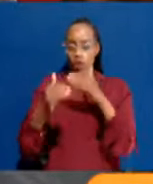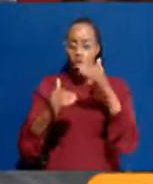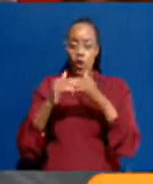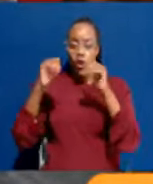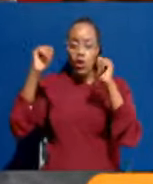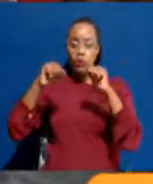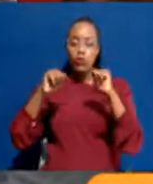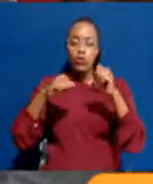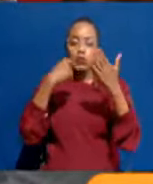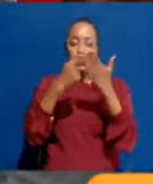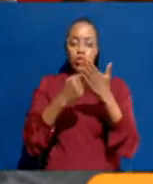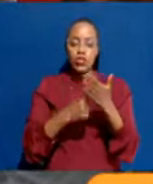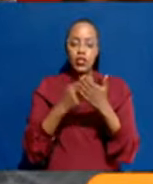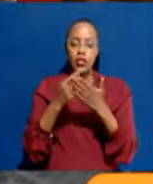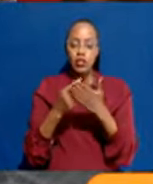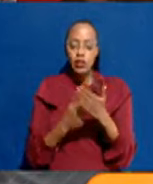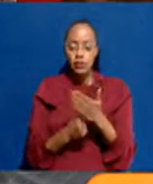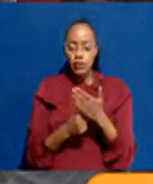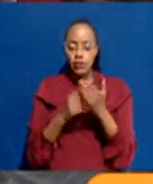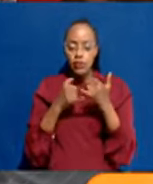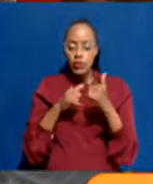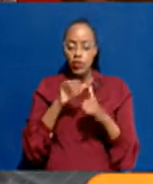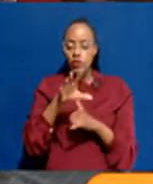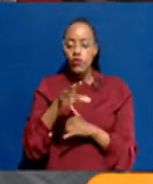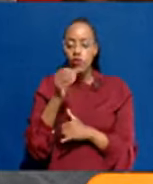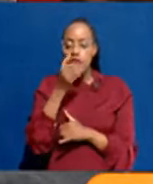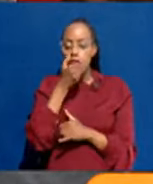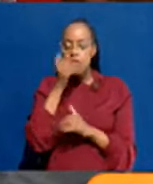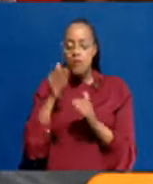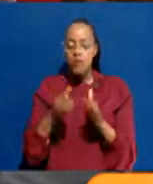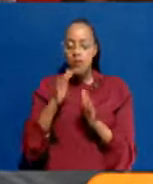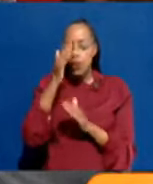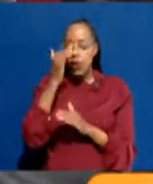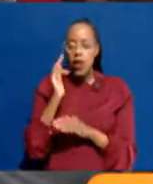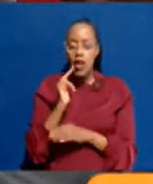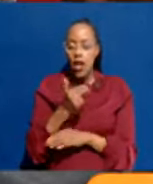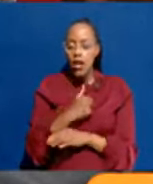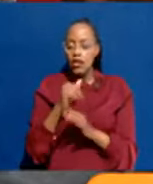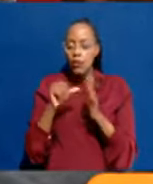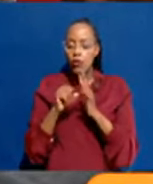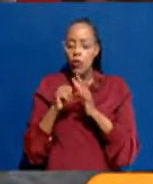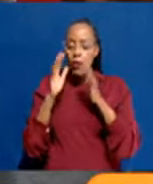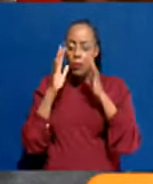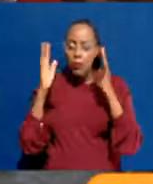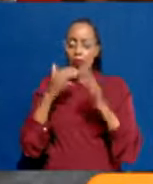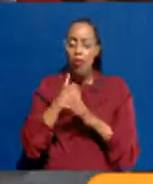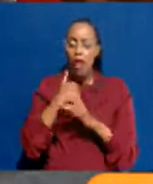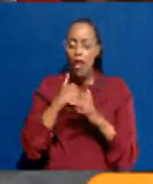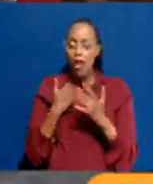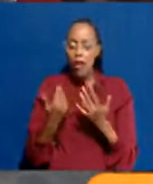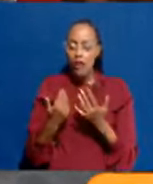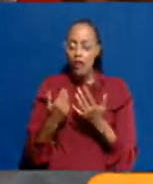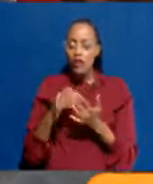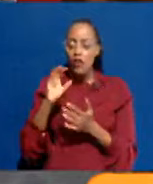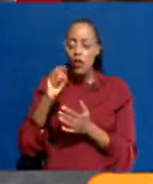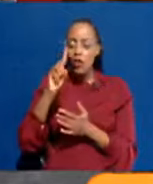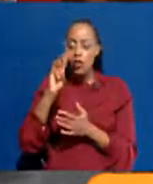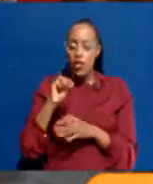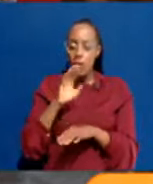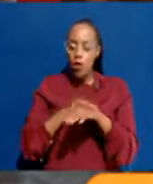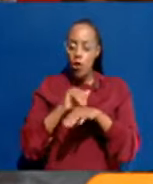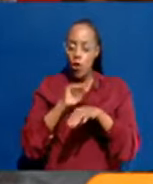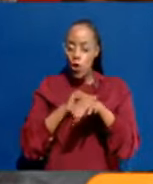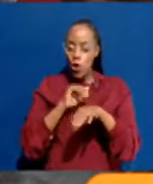to discuss and find the best way out, because we are in a crisis. It's a serious crisis. ODM is calling for